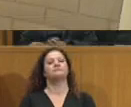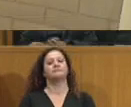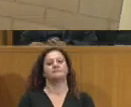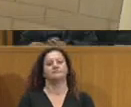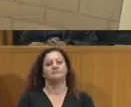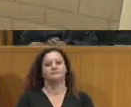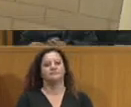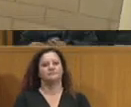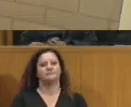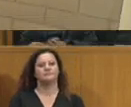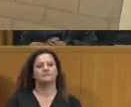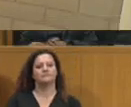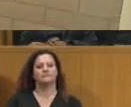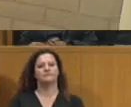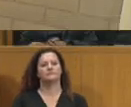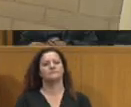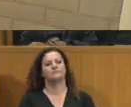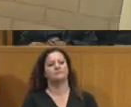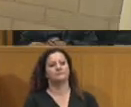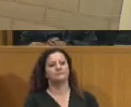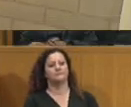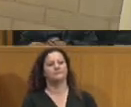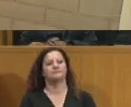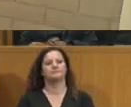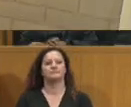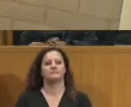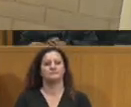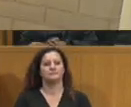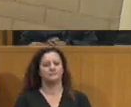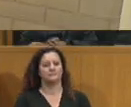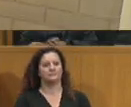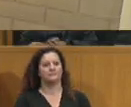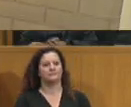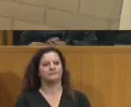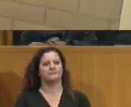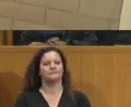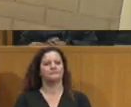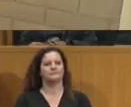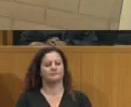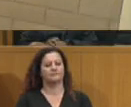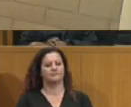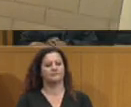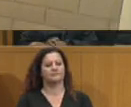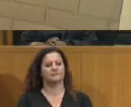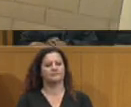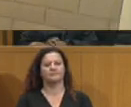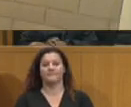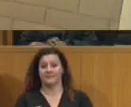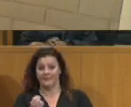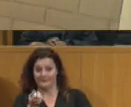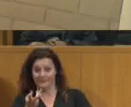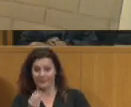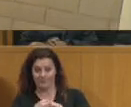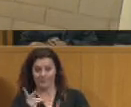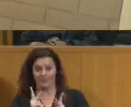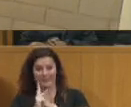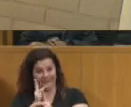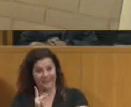elected official or council member. Okay, careful. Those steps are crazy. So let's see, this way